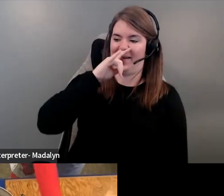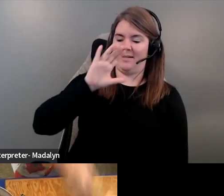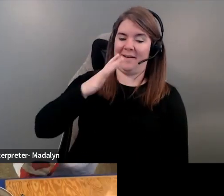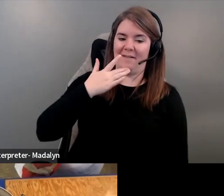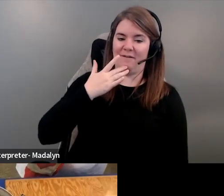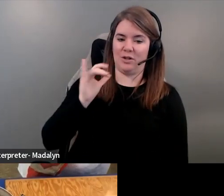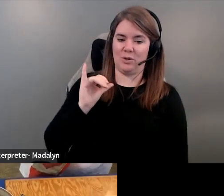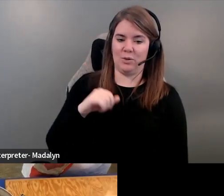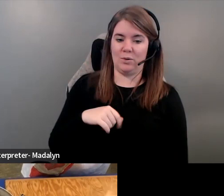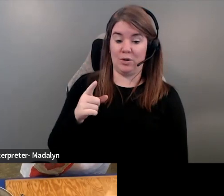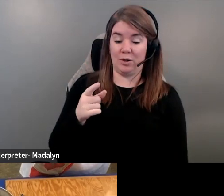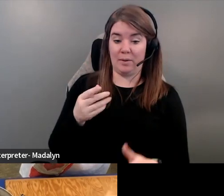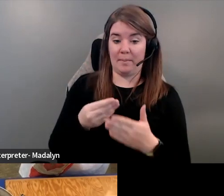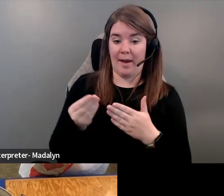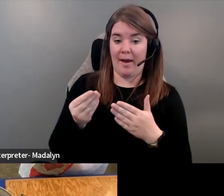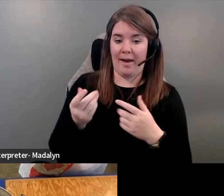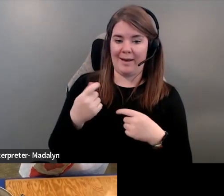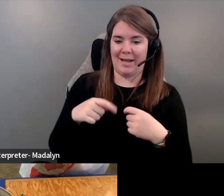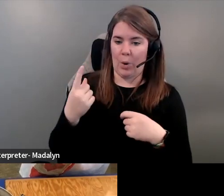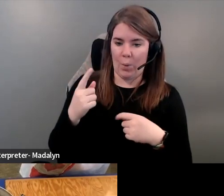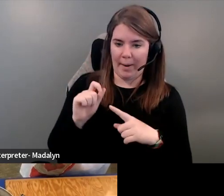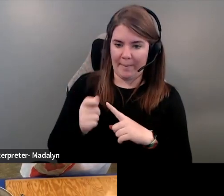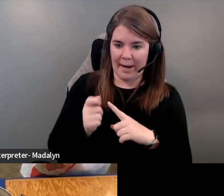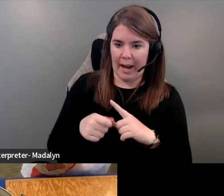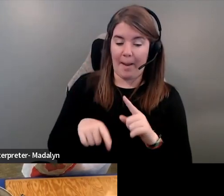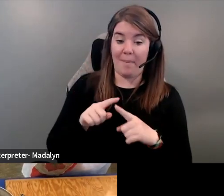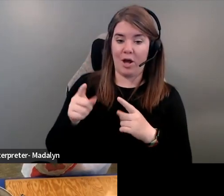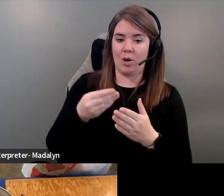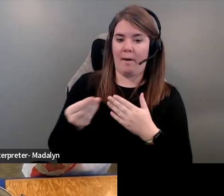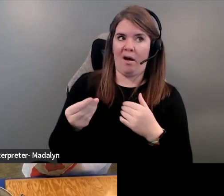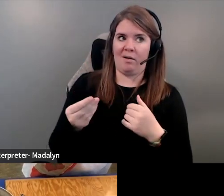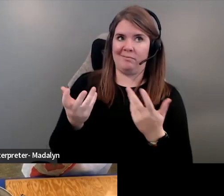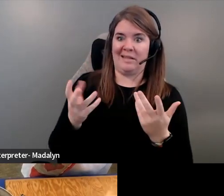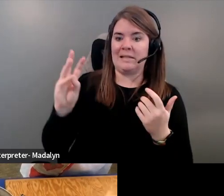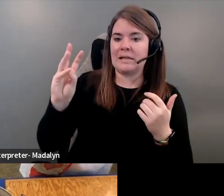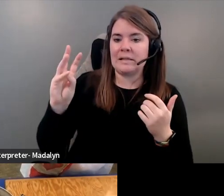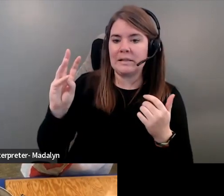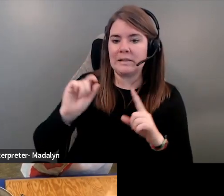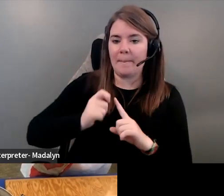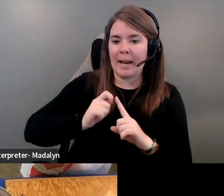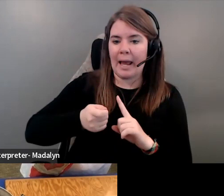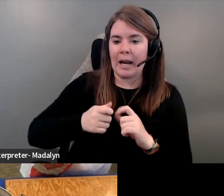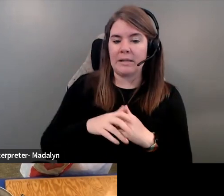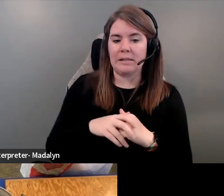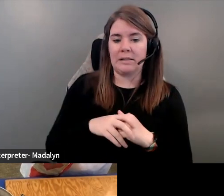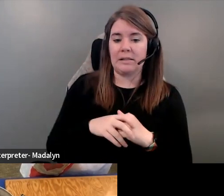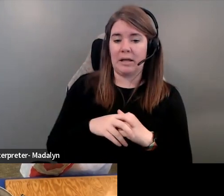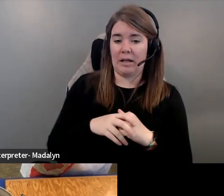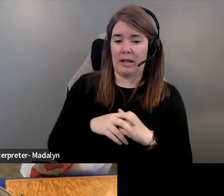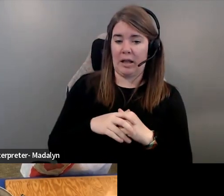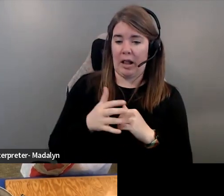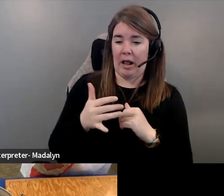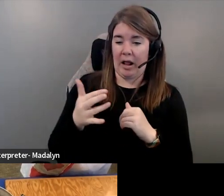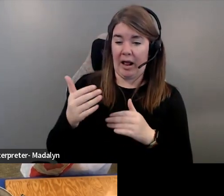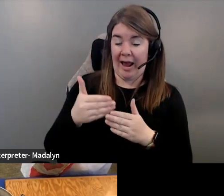you buy, instead of buying 1 banana, let's say you bought 6 bananas. and you're getting to the end of the week and 2 of them are